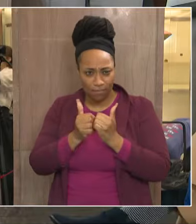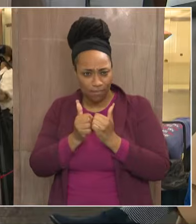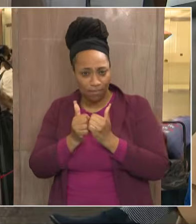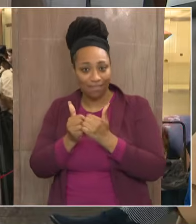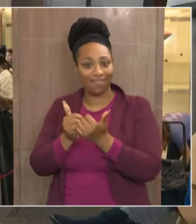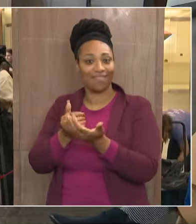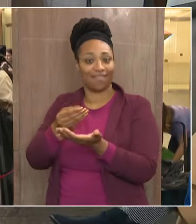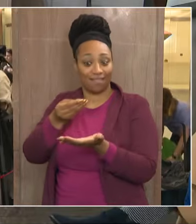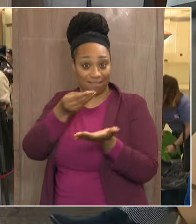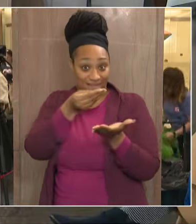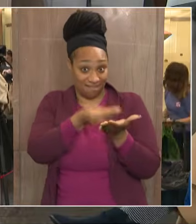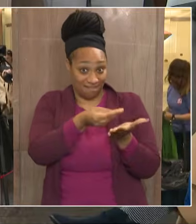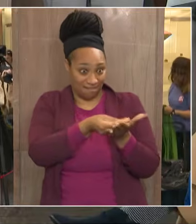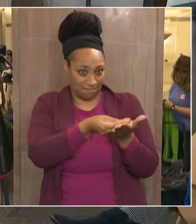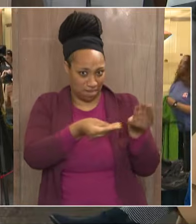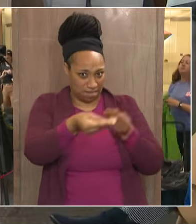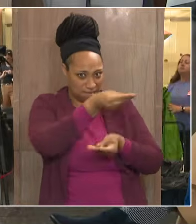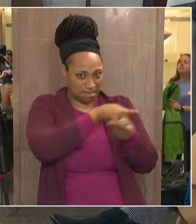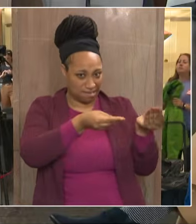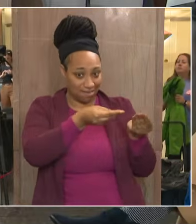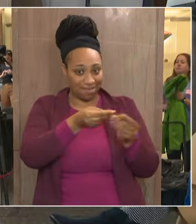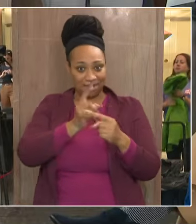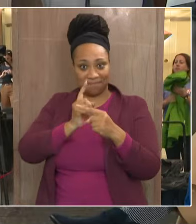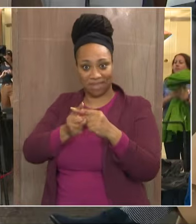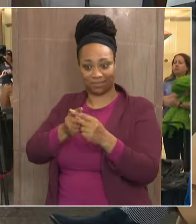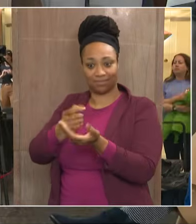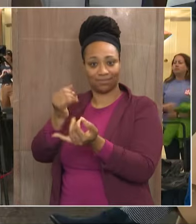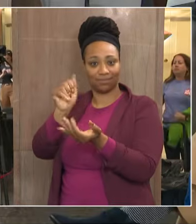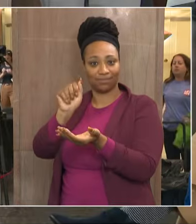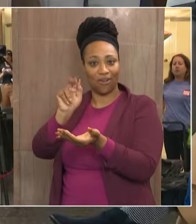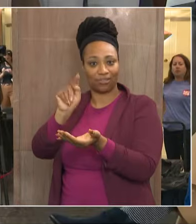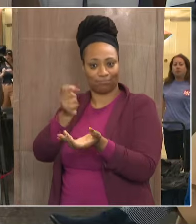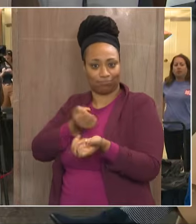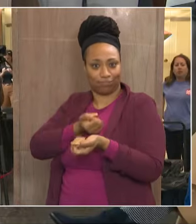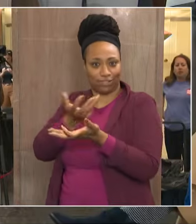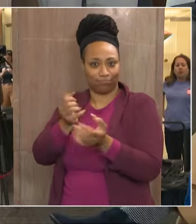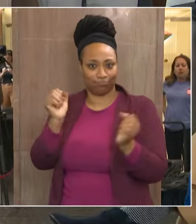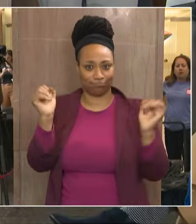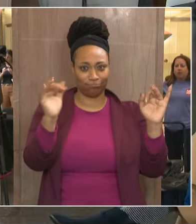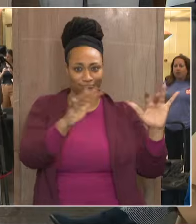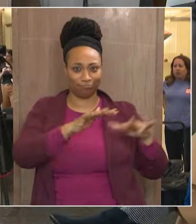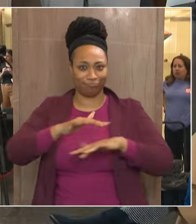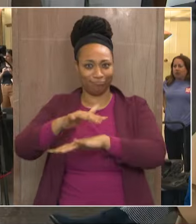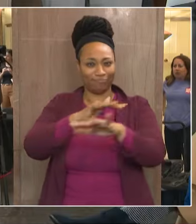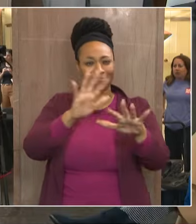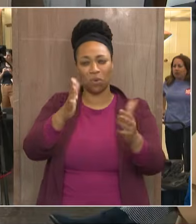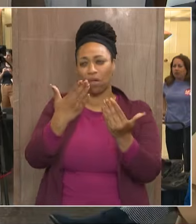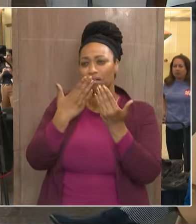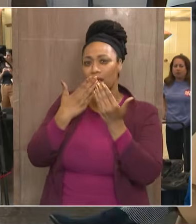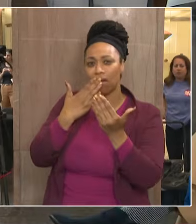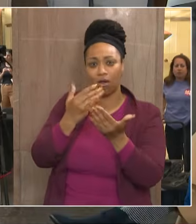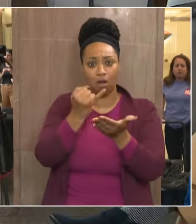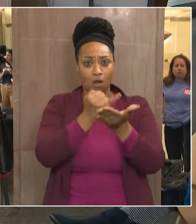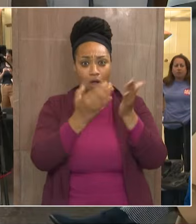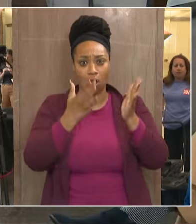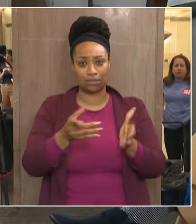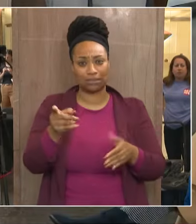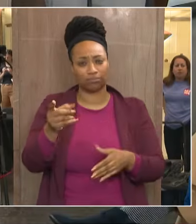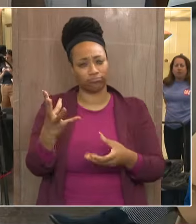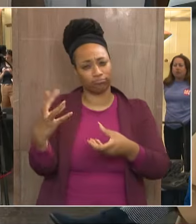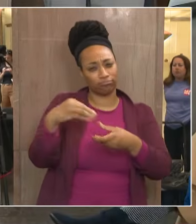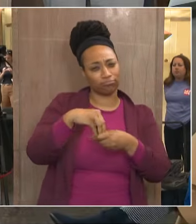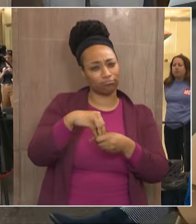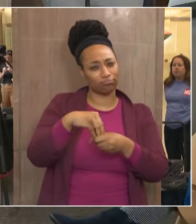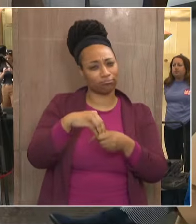task. So a big thank you to the artists, many of which are here today, and the art advisory panel who helped us to